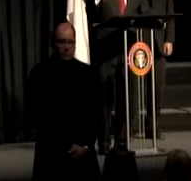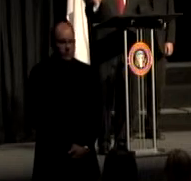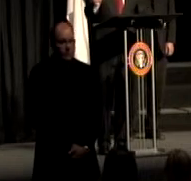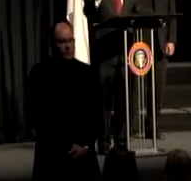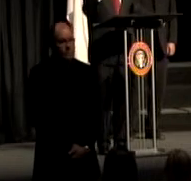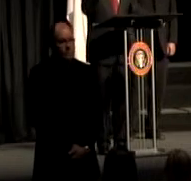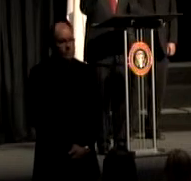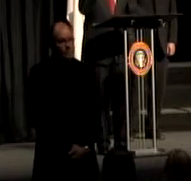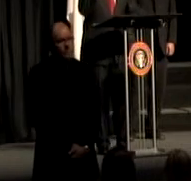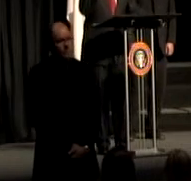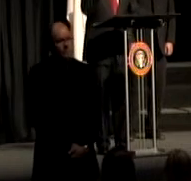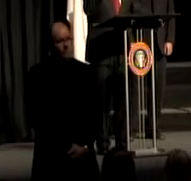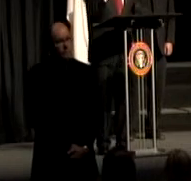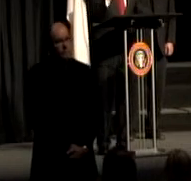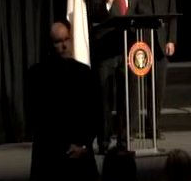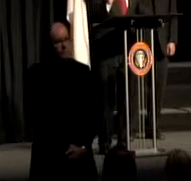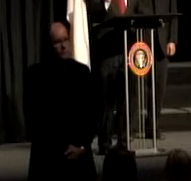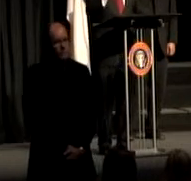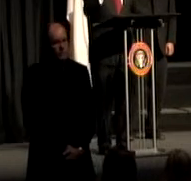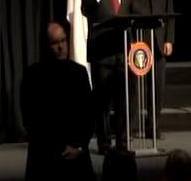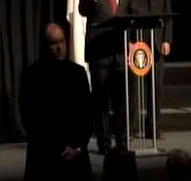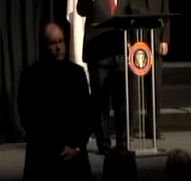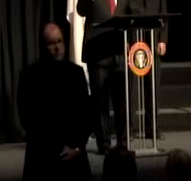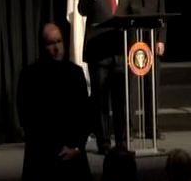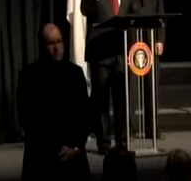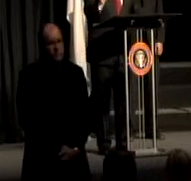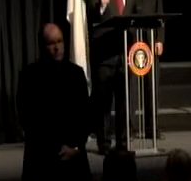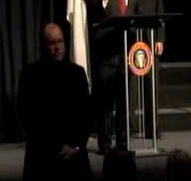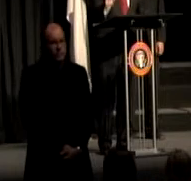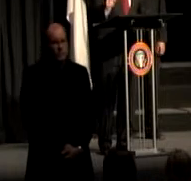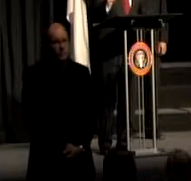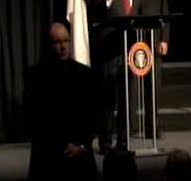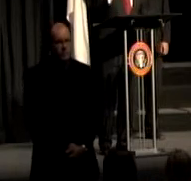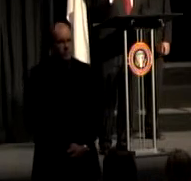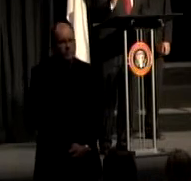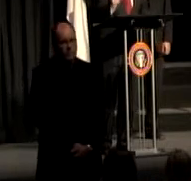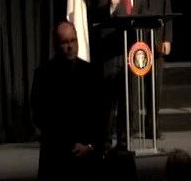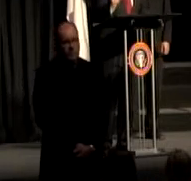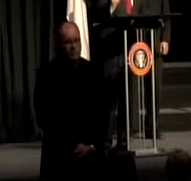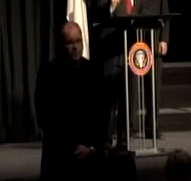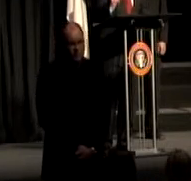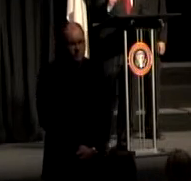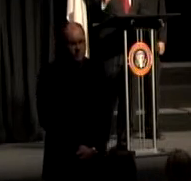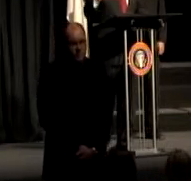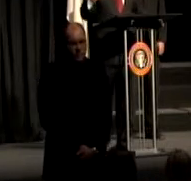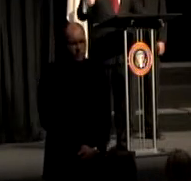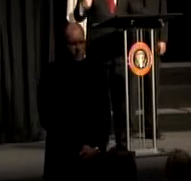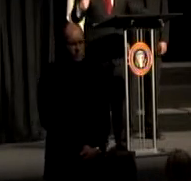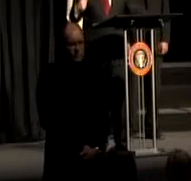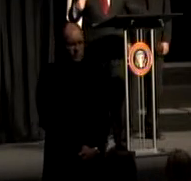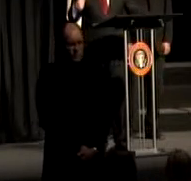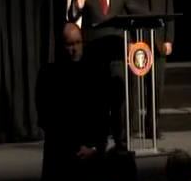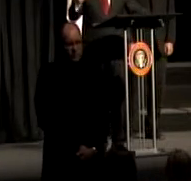point them to Christ because we have to realize Jesus died for you and he